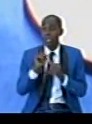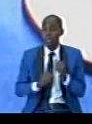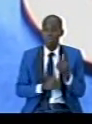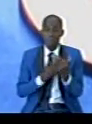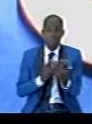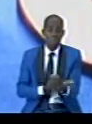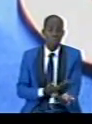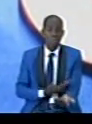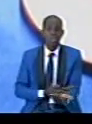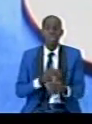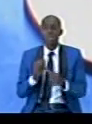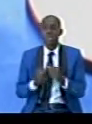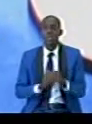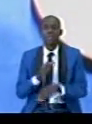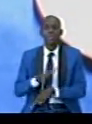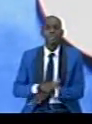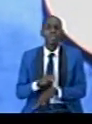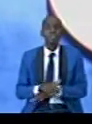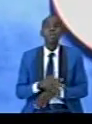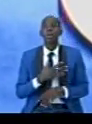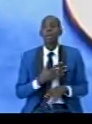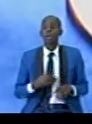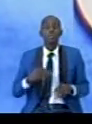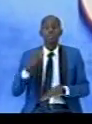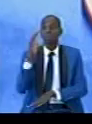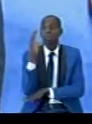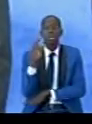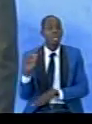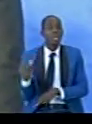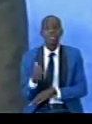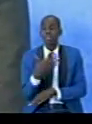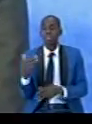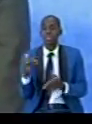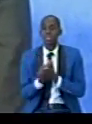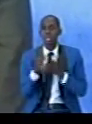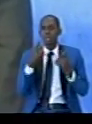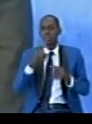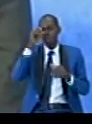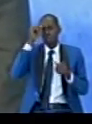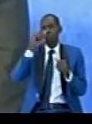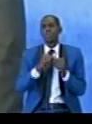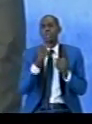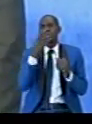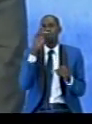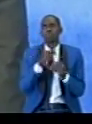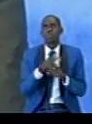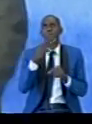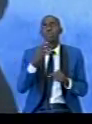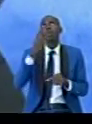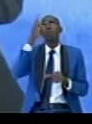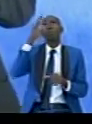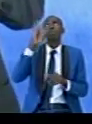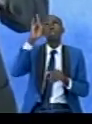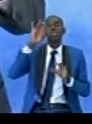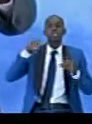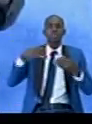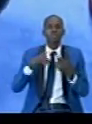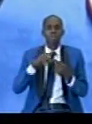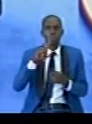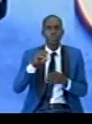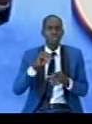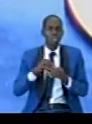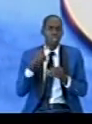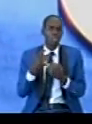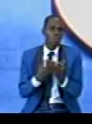every evening, and then during the day, anything that comes, you remember the promises of God that he had given you in the morning, and